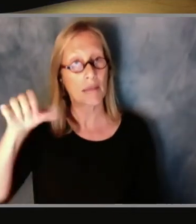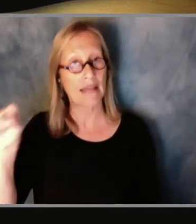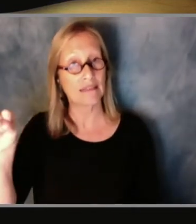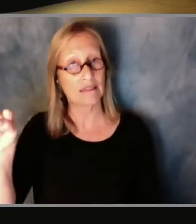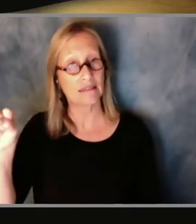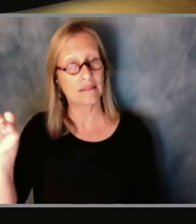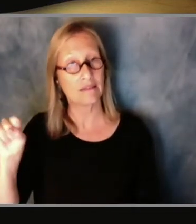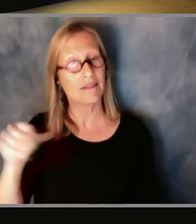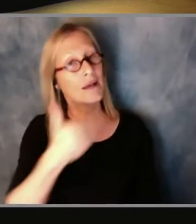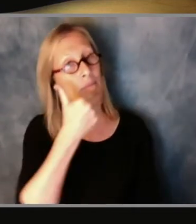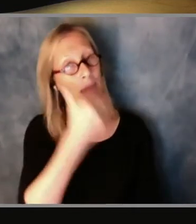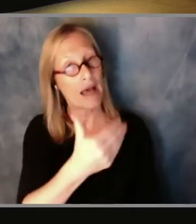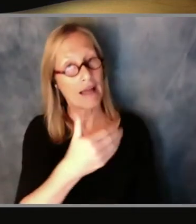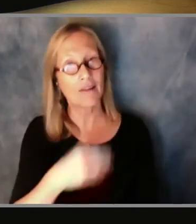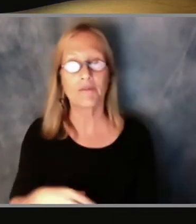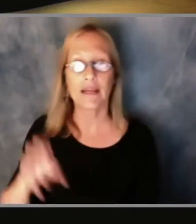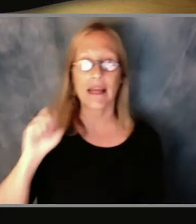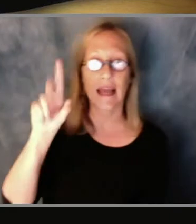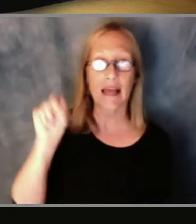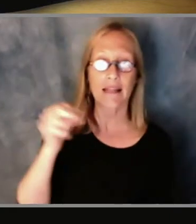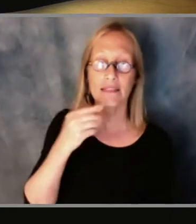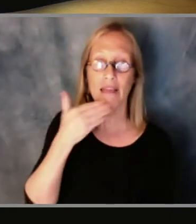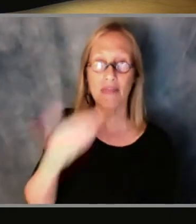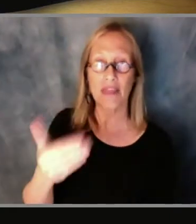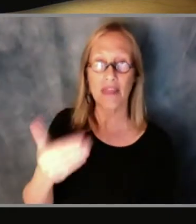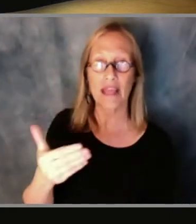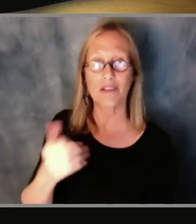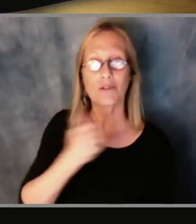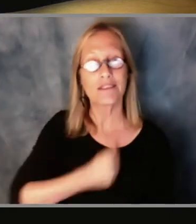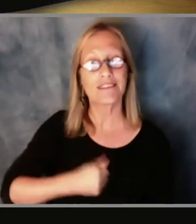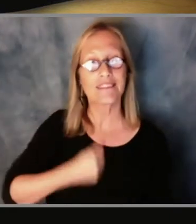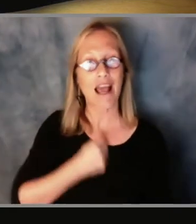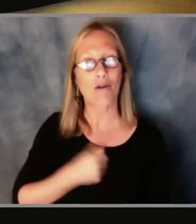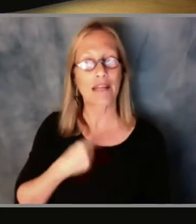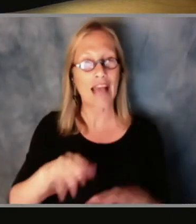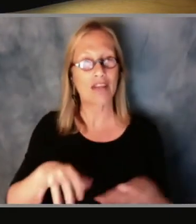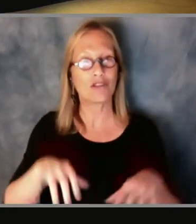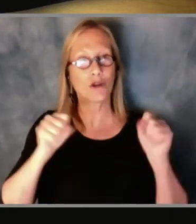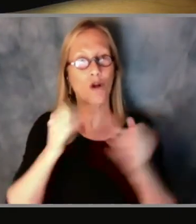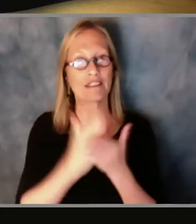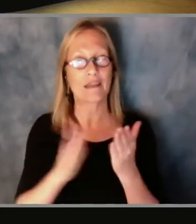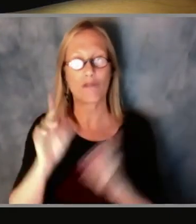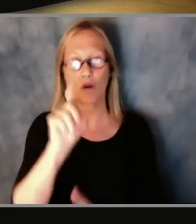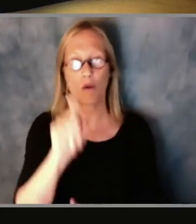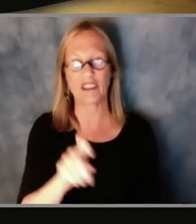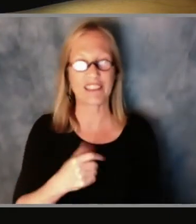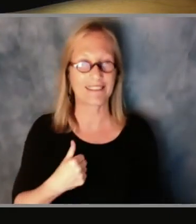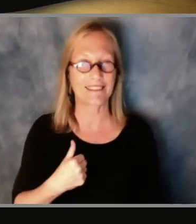Thank you, Travis. Sorry I took over some of your questions.